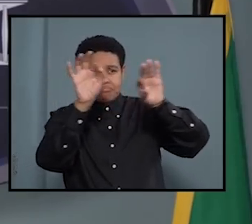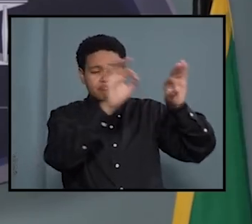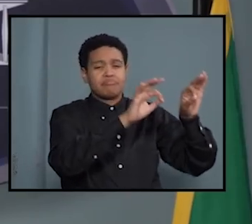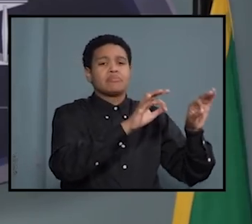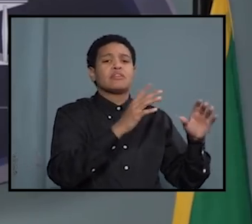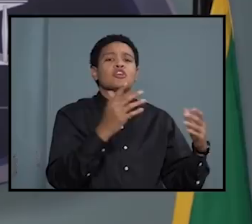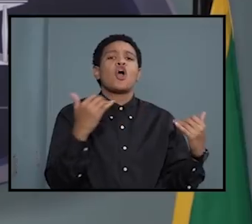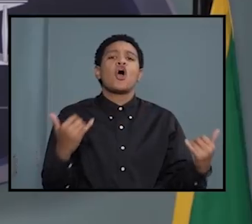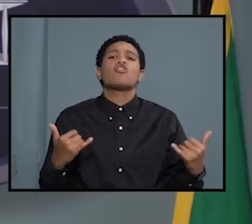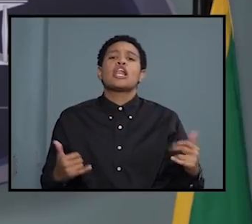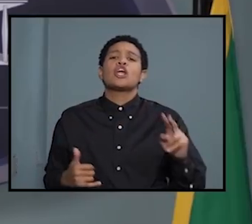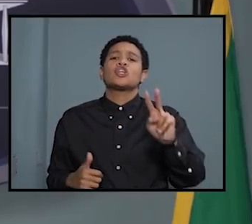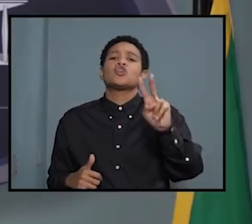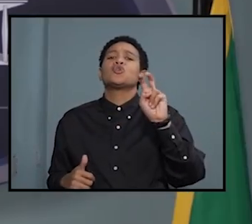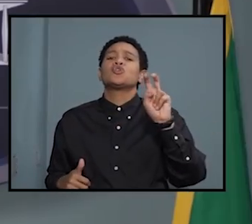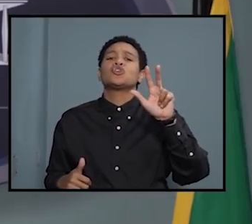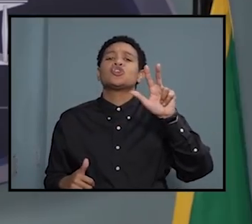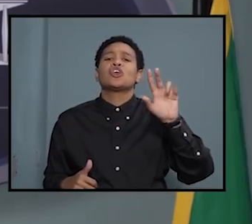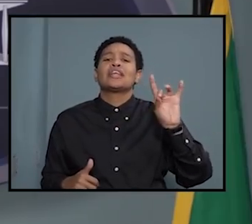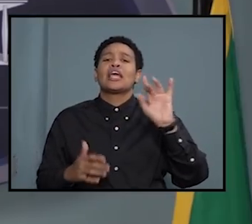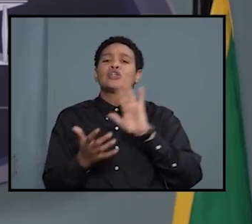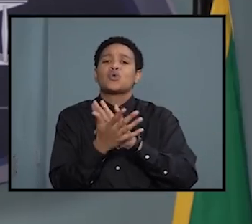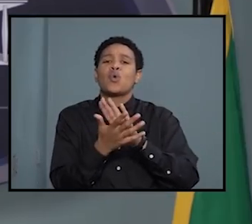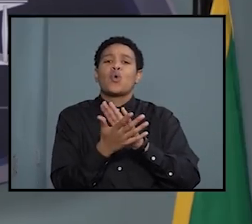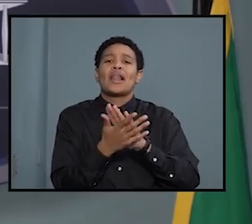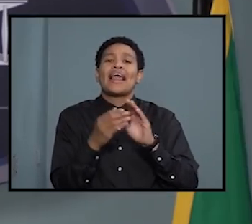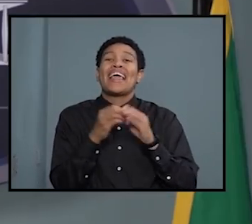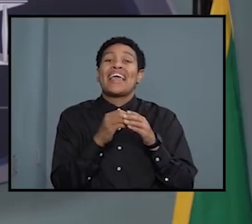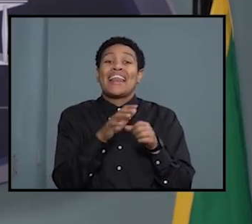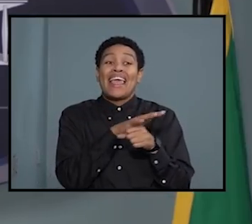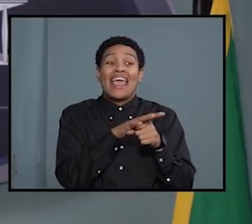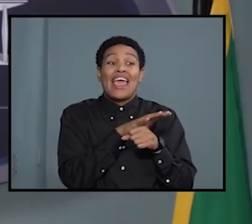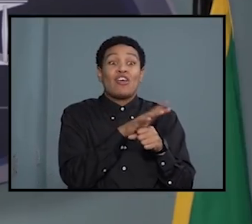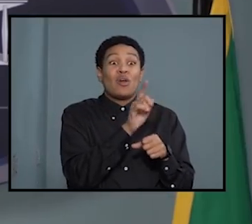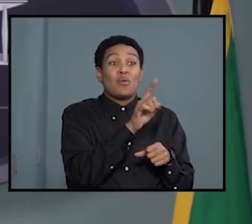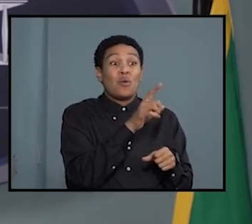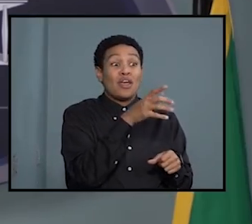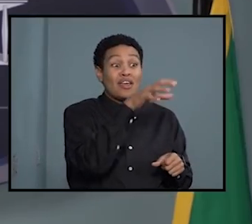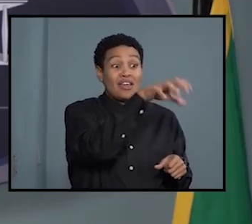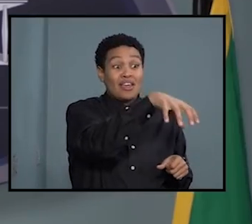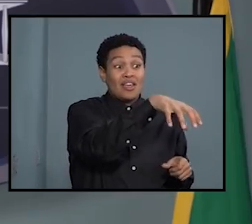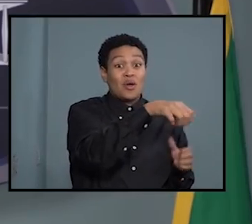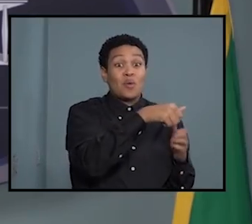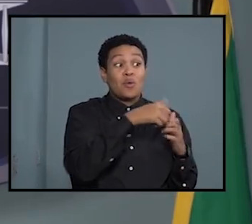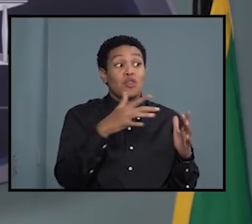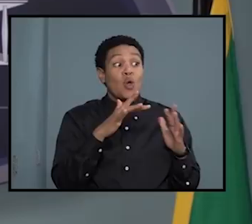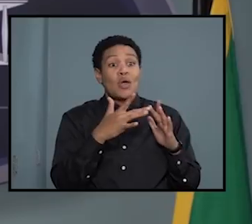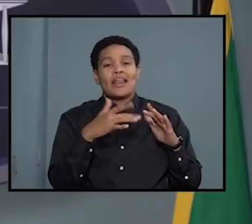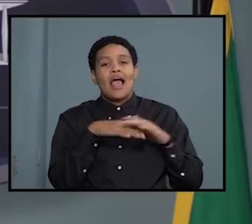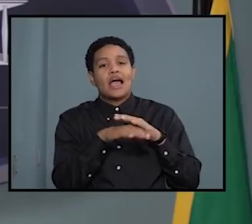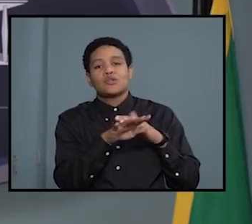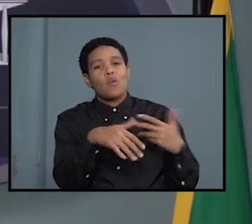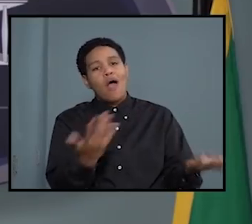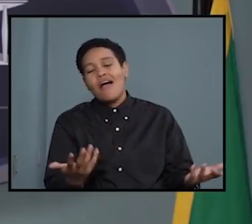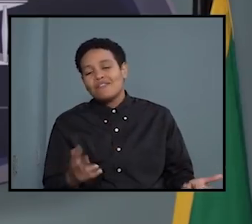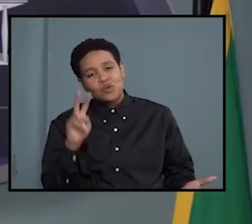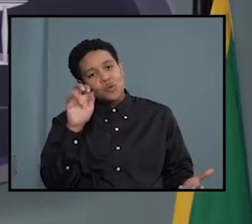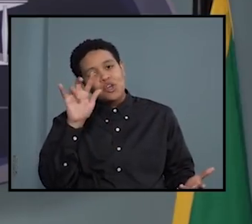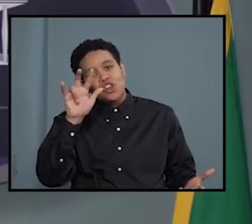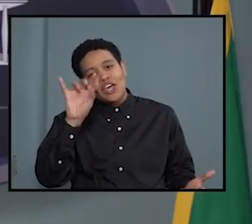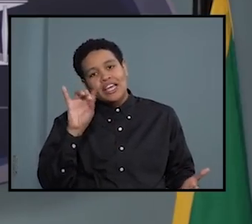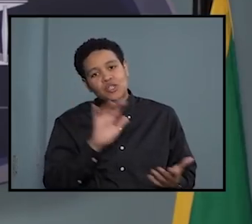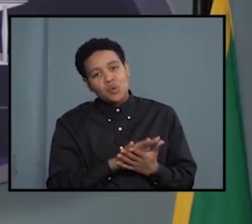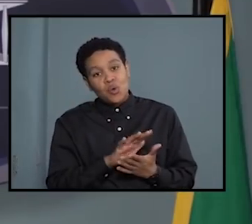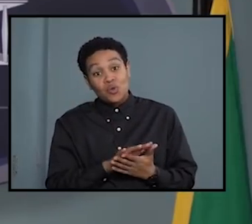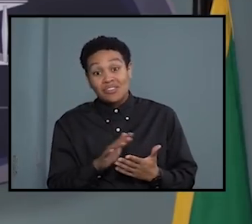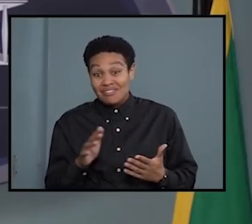There are currently 238 schools in remote areas without internet access. The aim is to